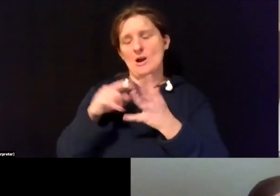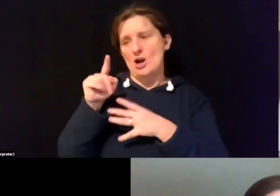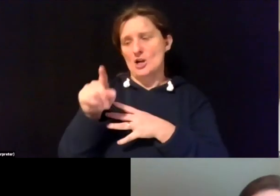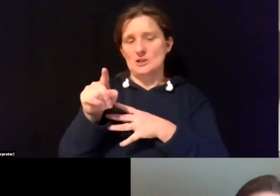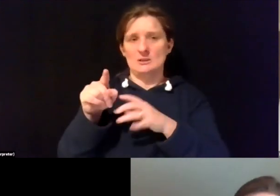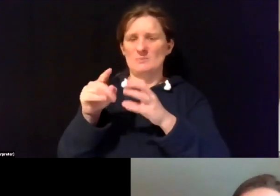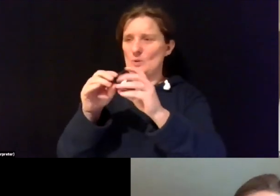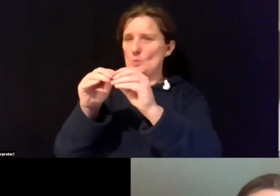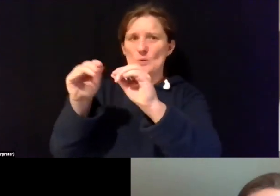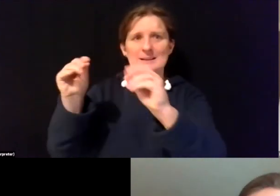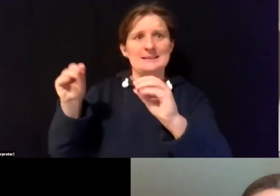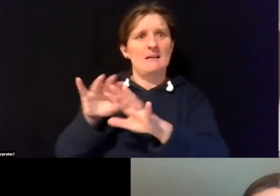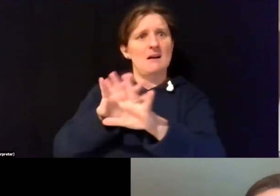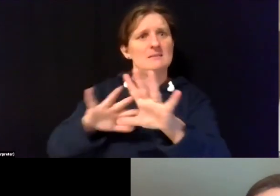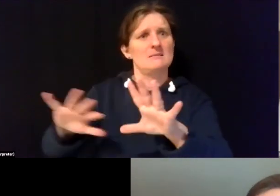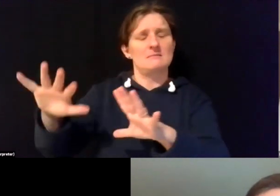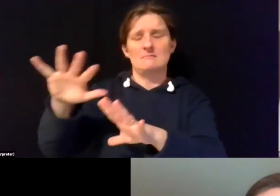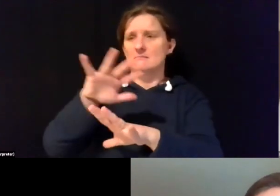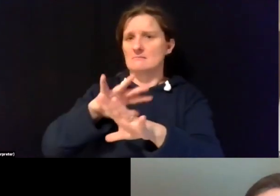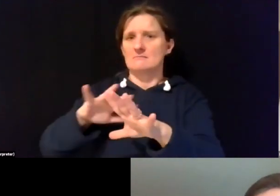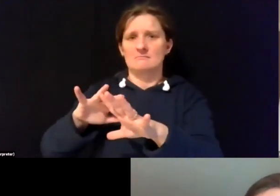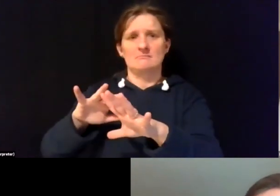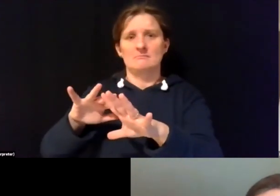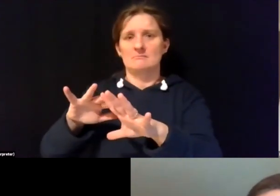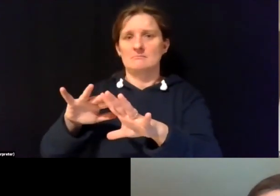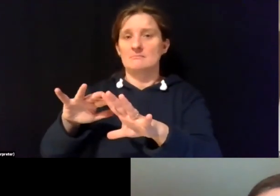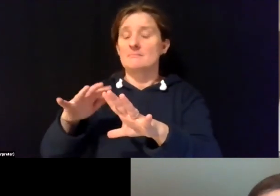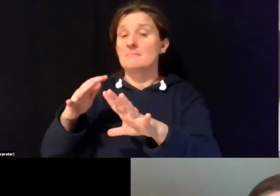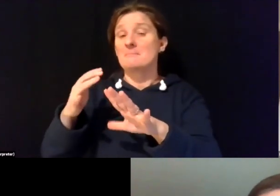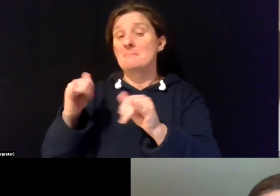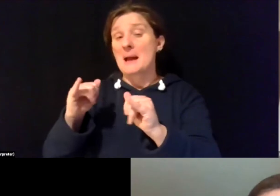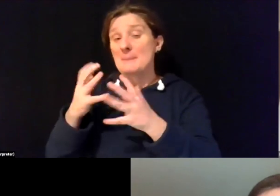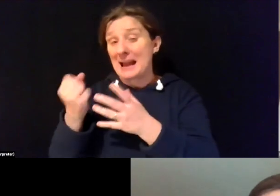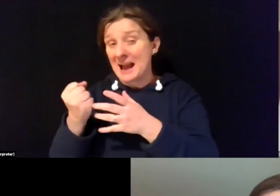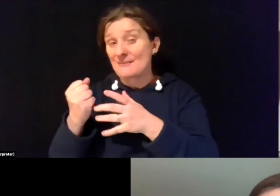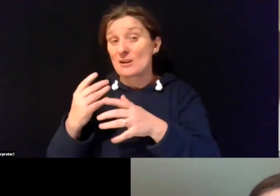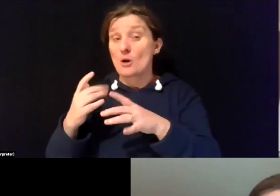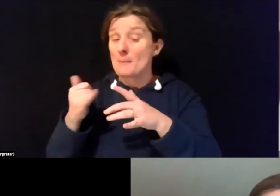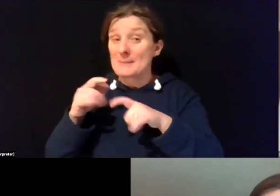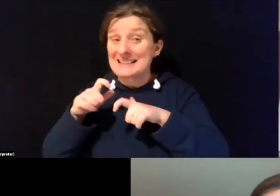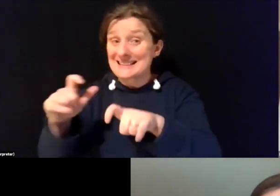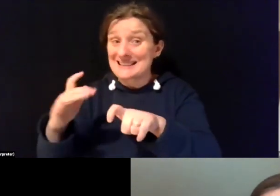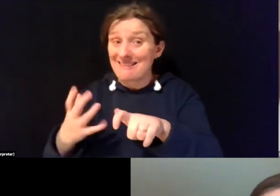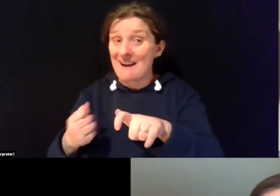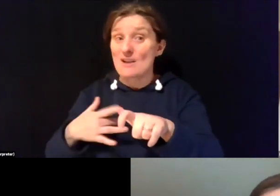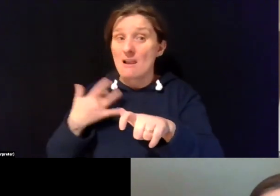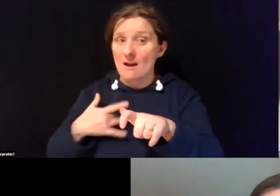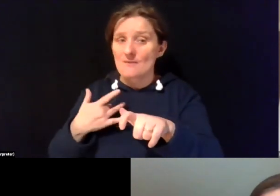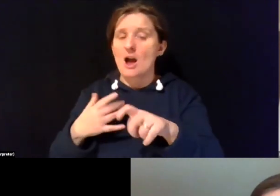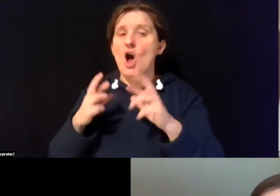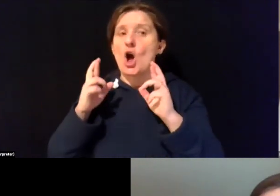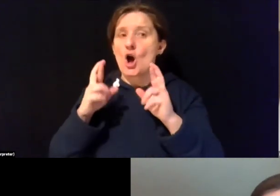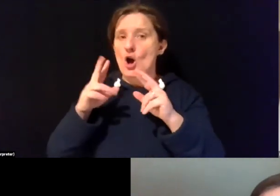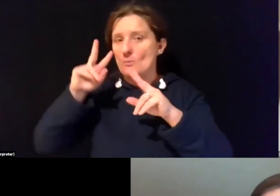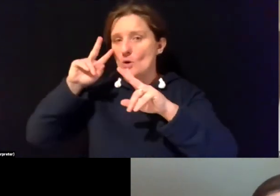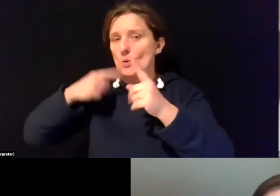wilderness. It's an untouched environment that may have had and may still have life. And I hope that we get to investigate